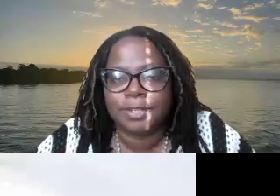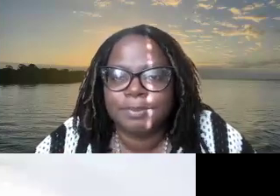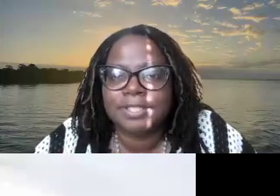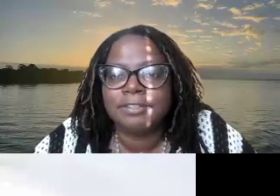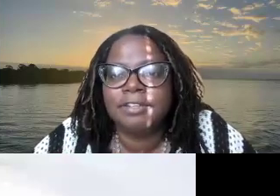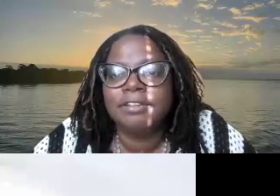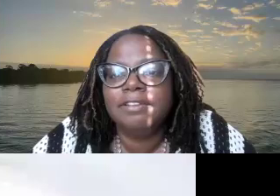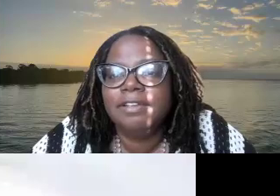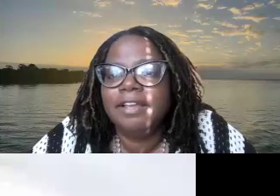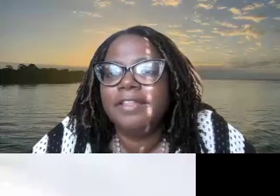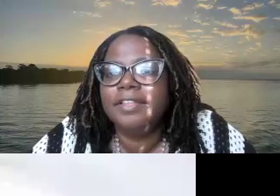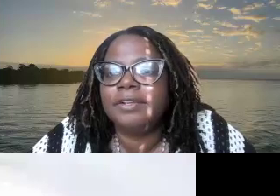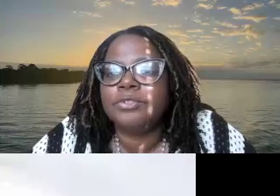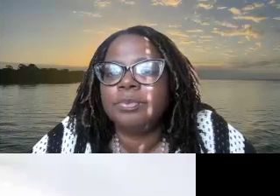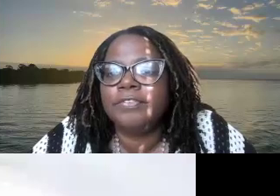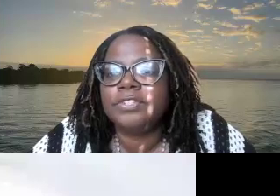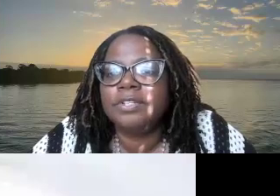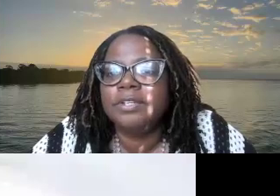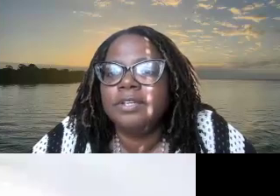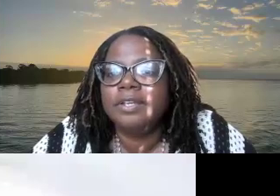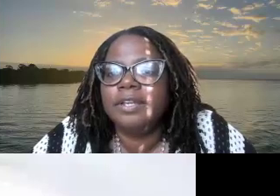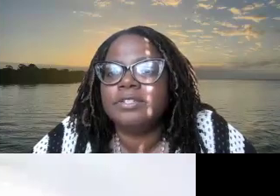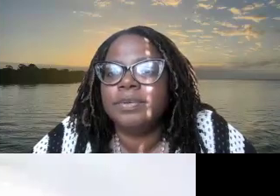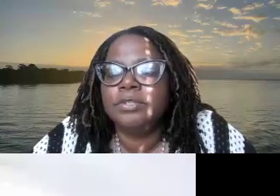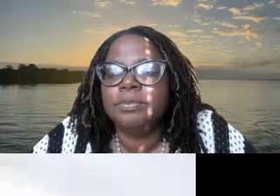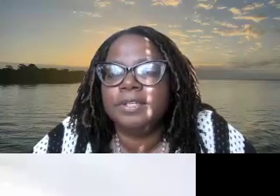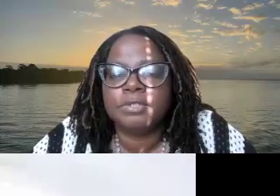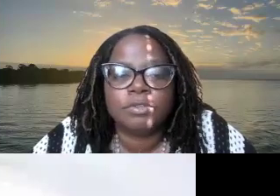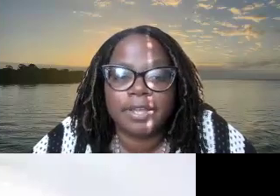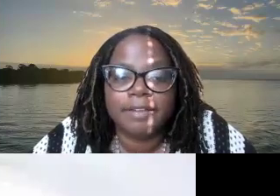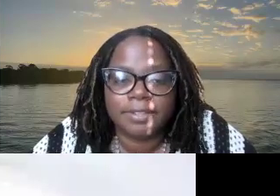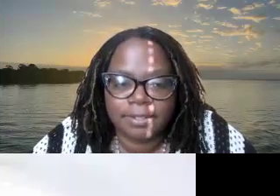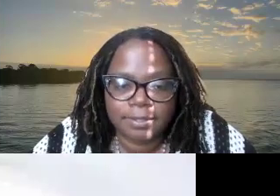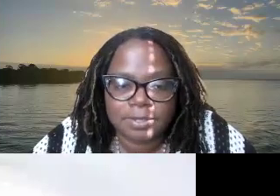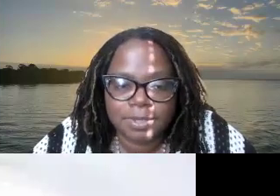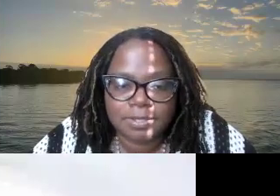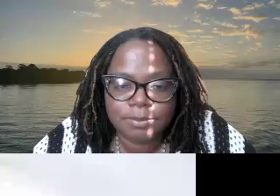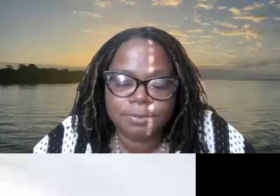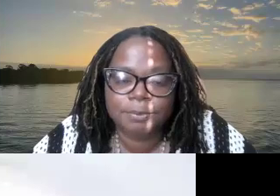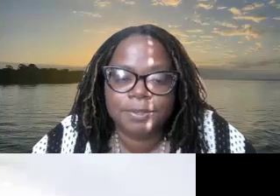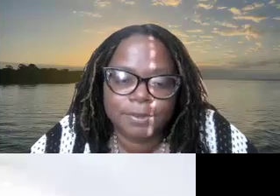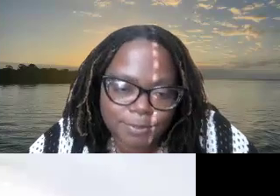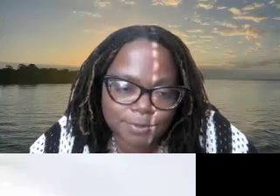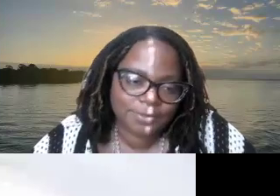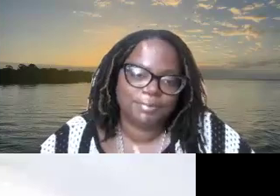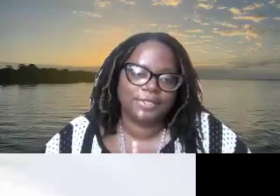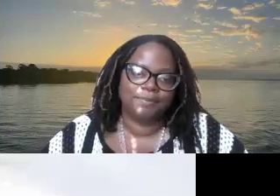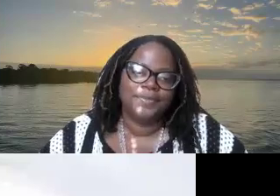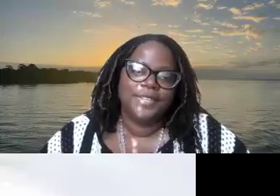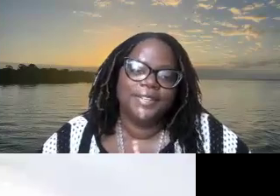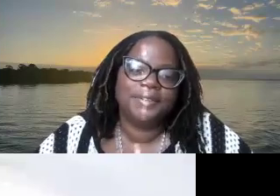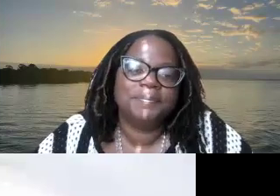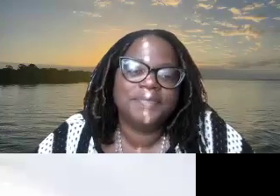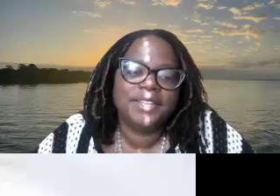in the cultural competence area. And then culturally proficient is when you become a strong advocate in this space, which I'm hoping all of you do